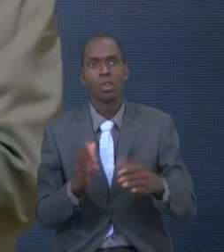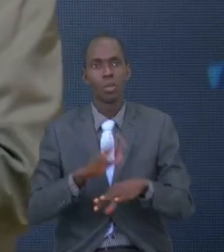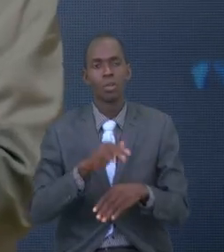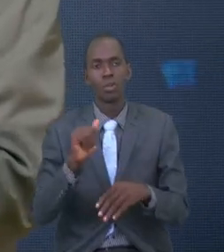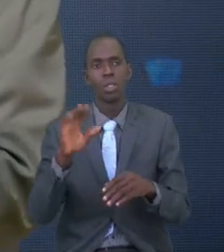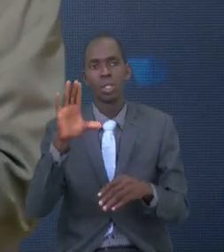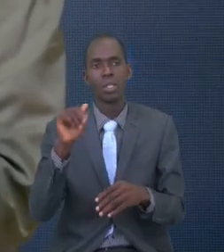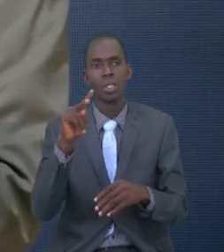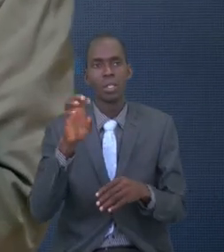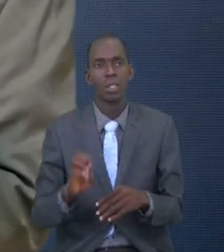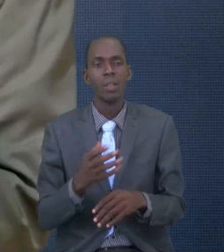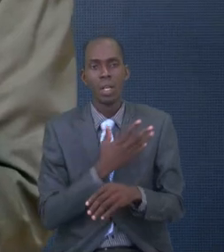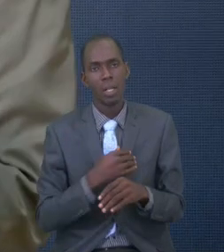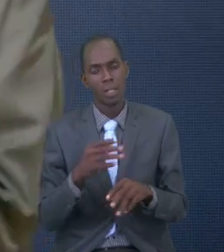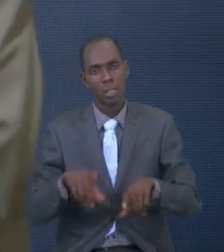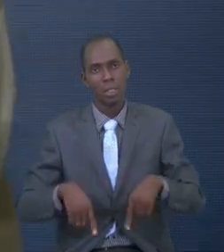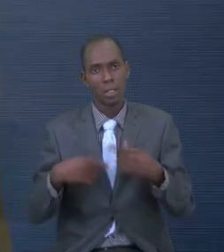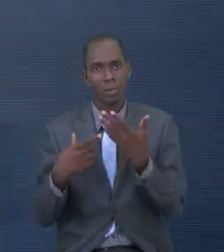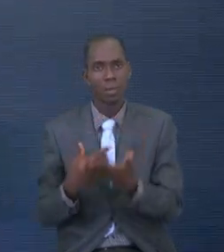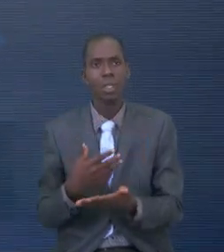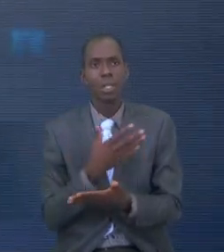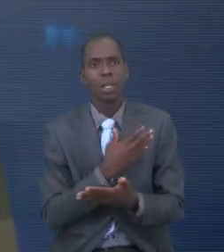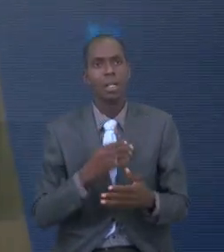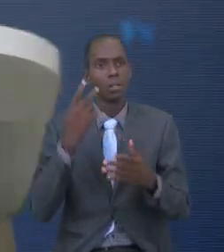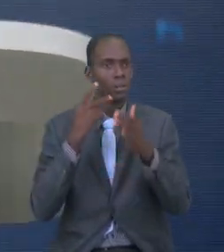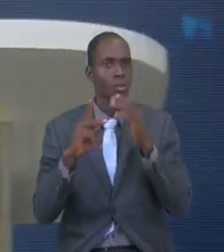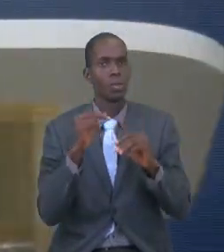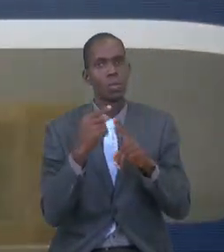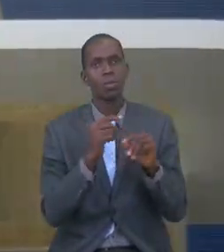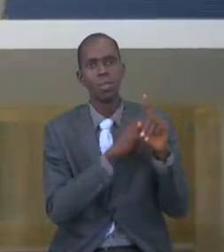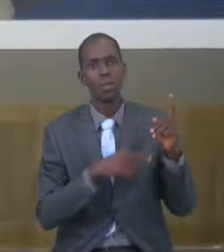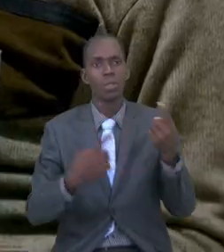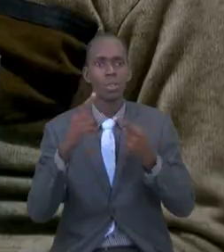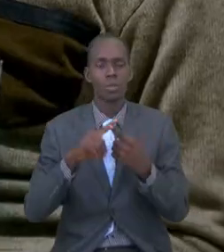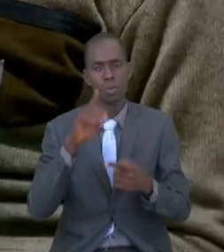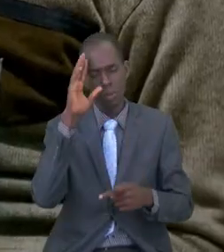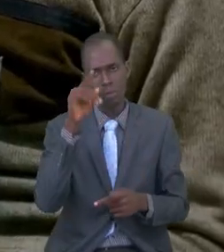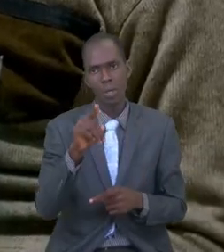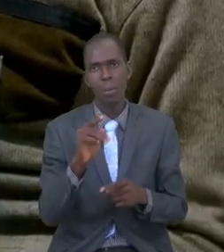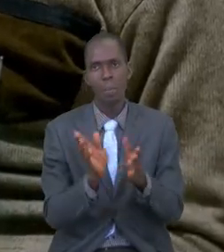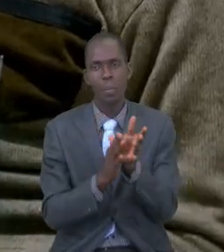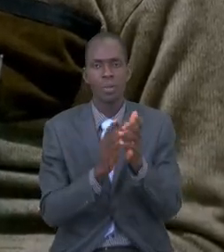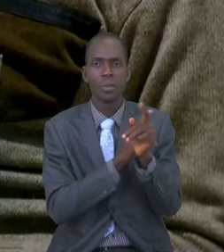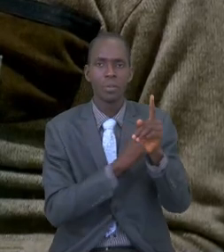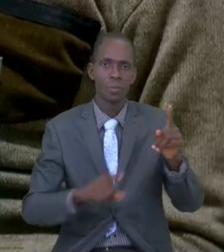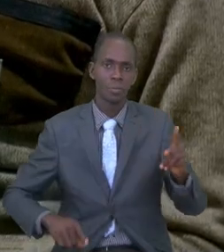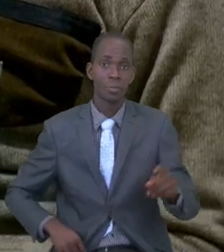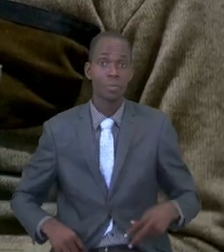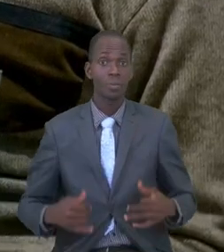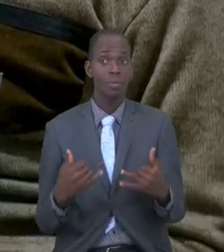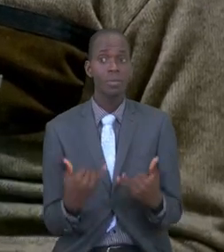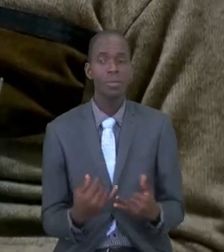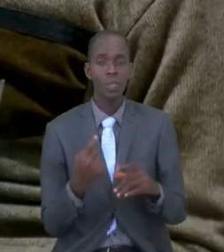the Lord came to him. Somebody praise the Lord. That now the word of the